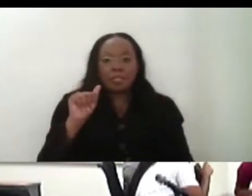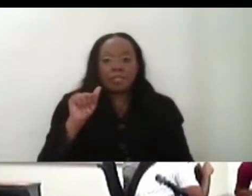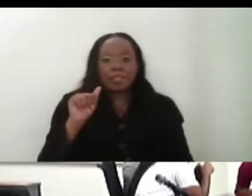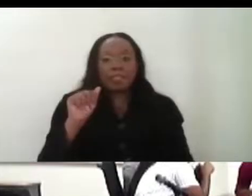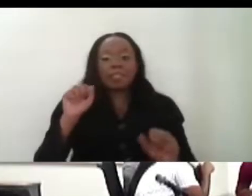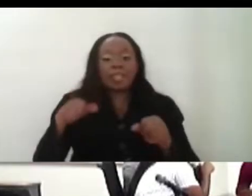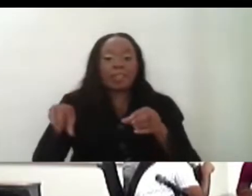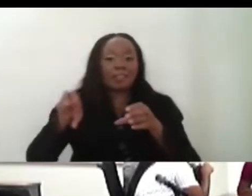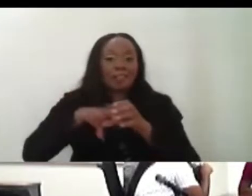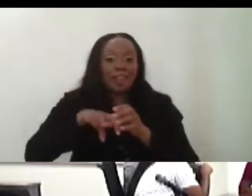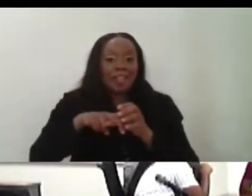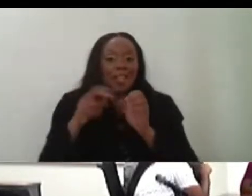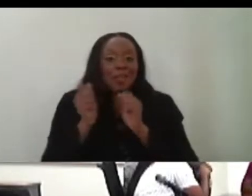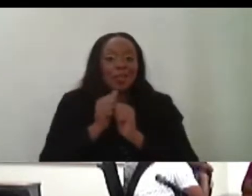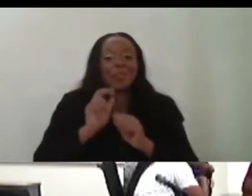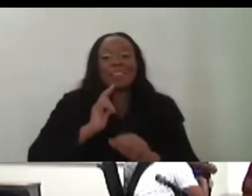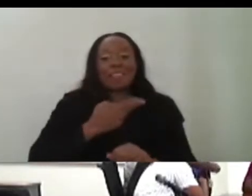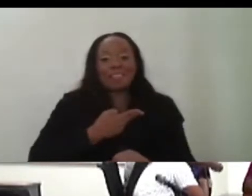on the bus.